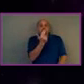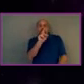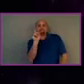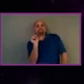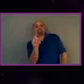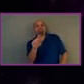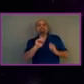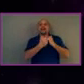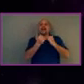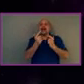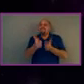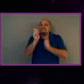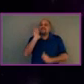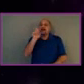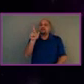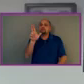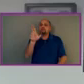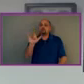going?